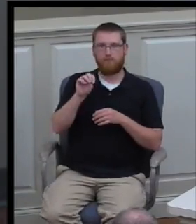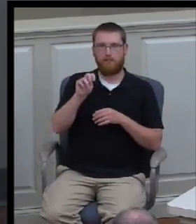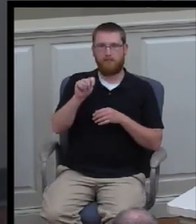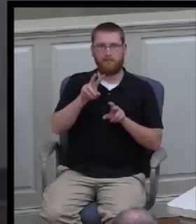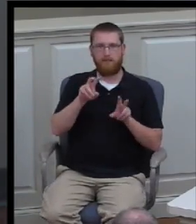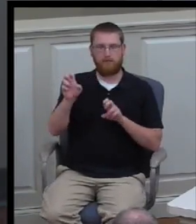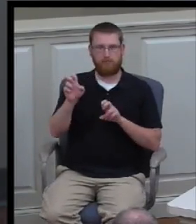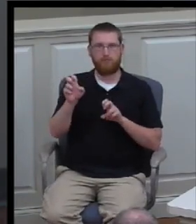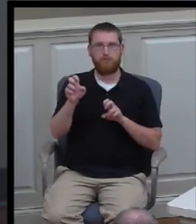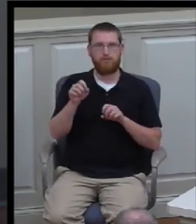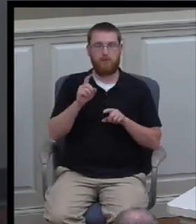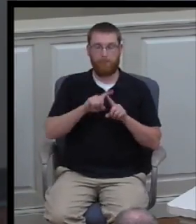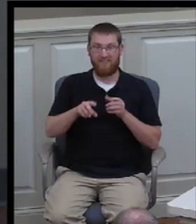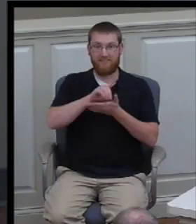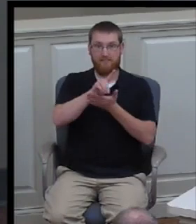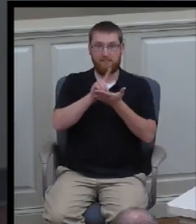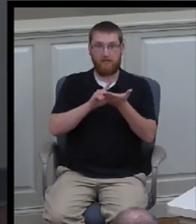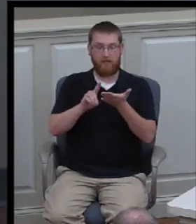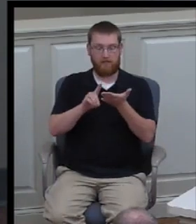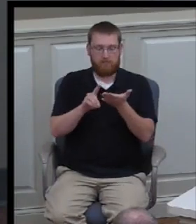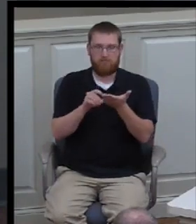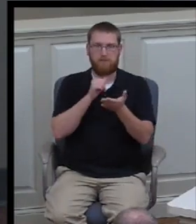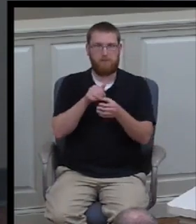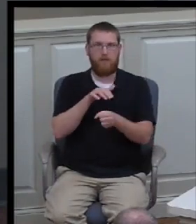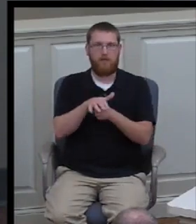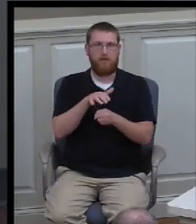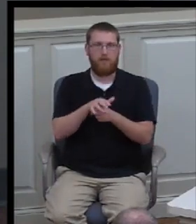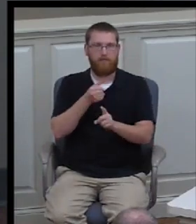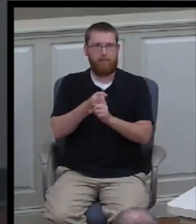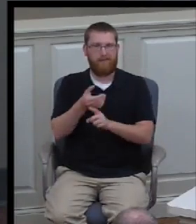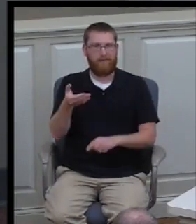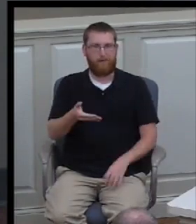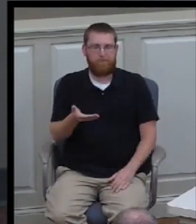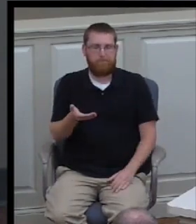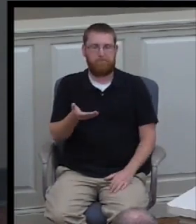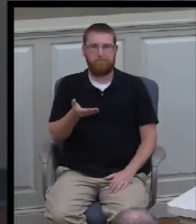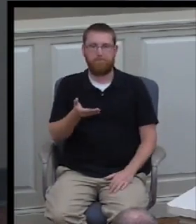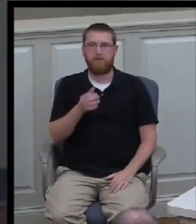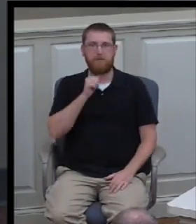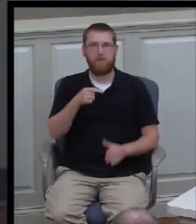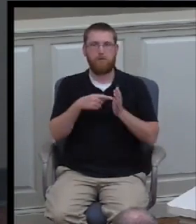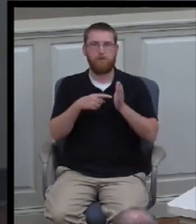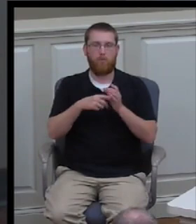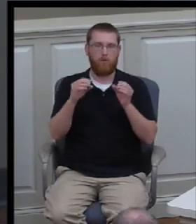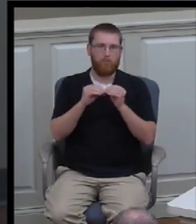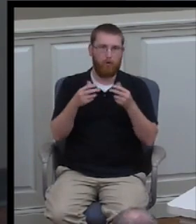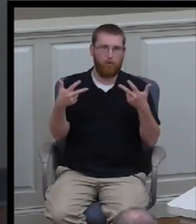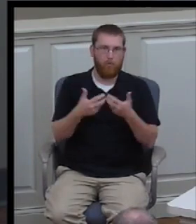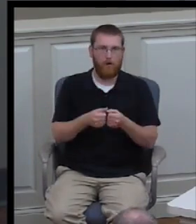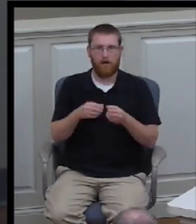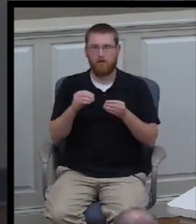but as far as pure design, there's not enough impact there. And it didn't show that there'd be more wrecks, more crashes,